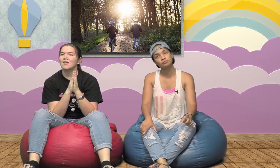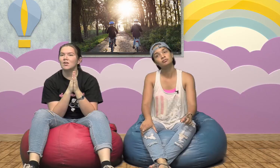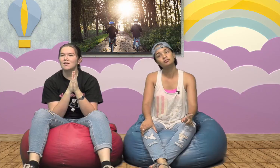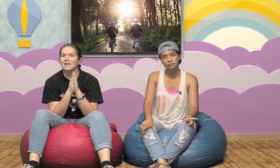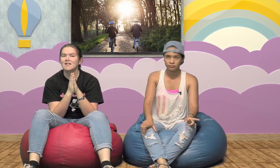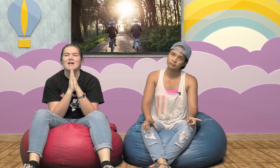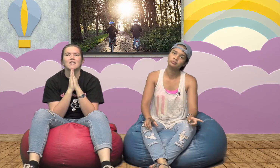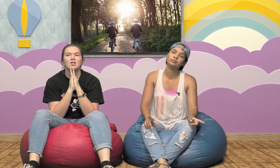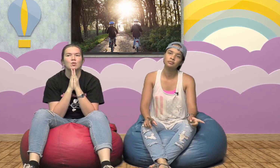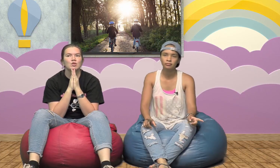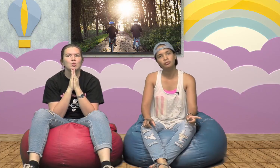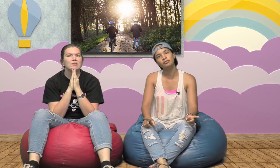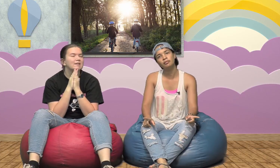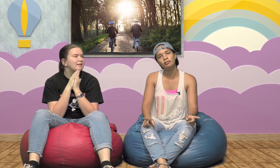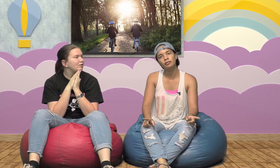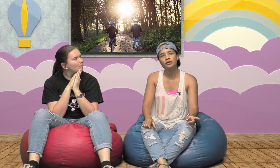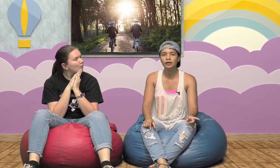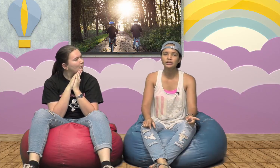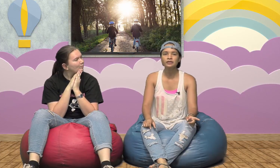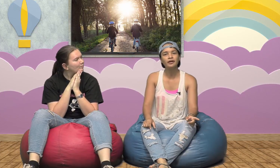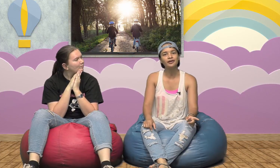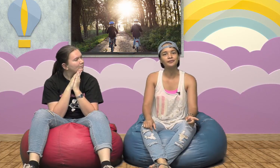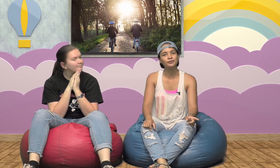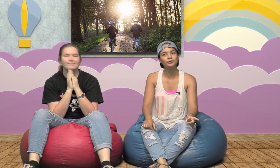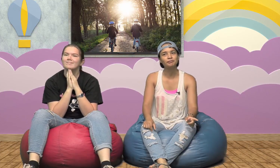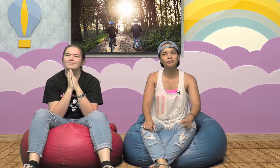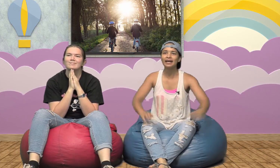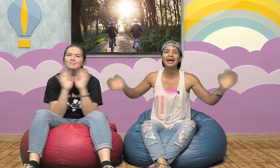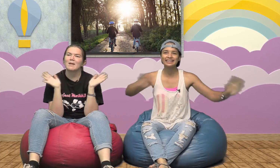keep well in the holidays, then you can join us again tomorrow.